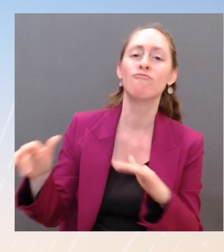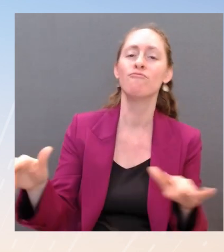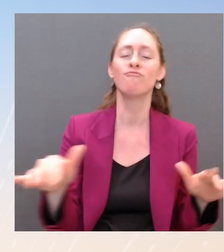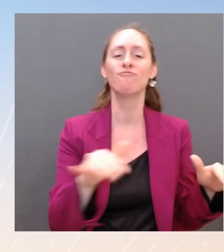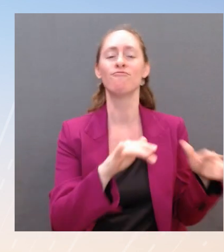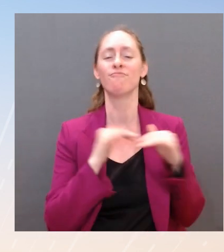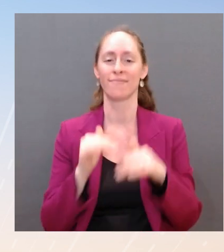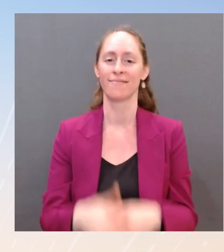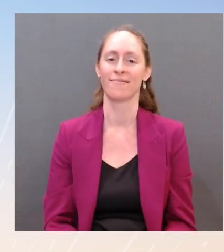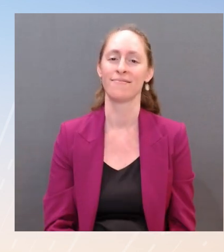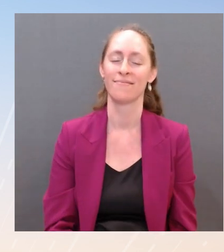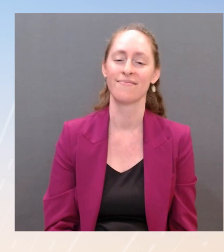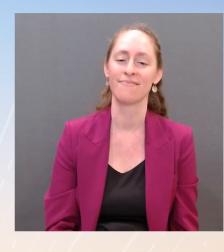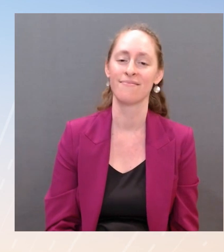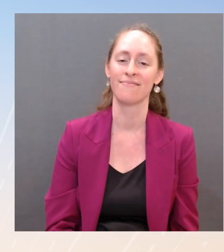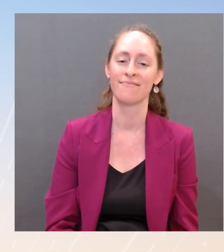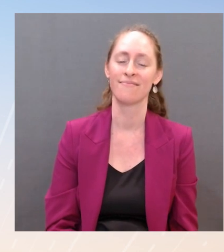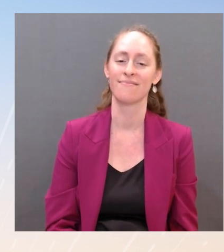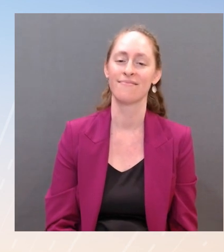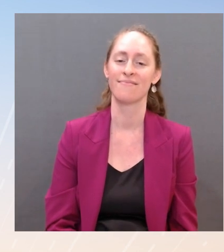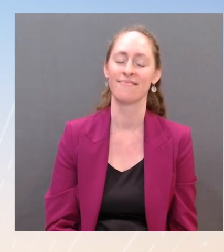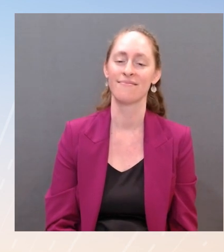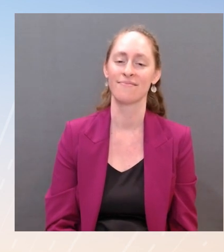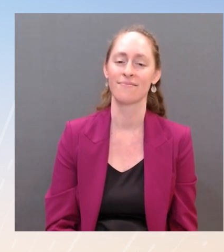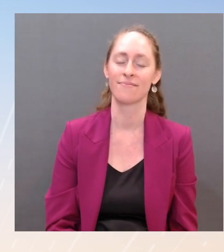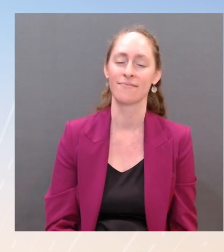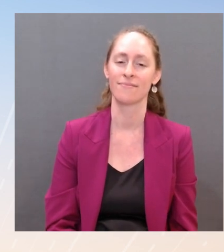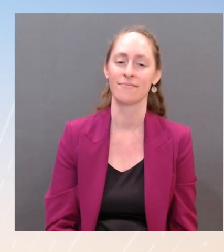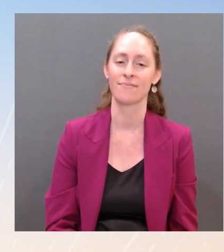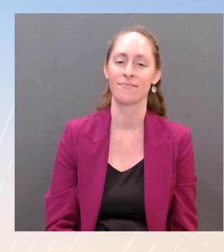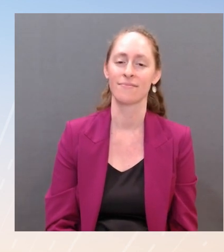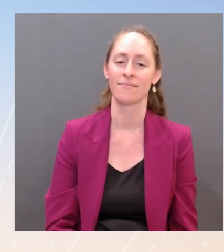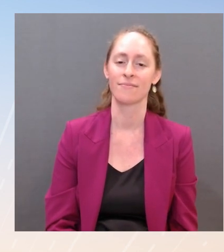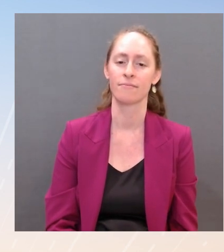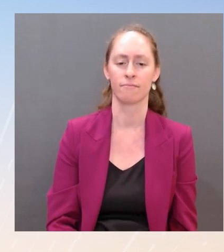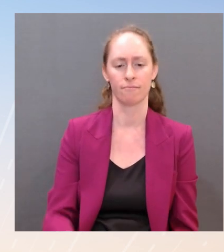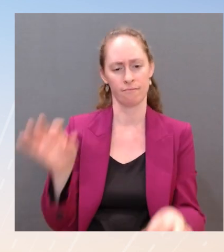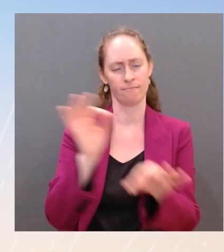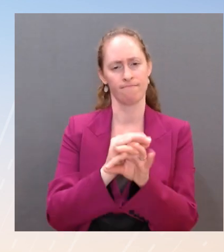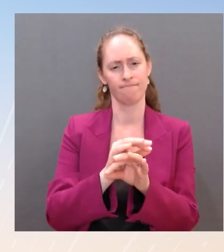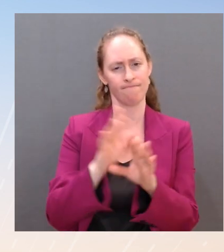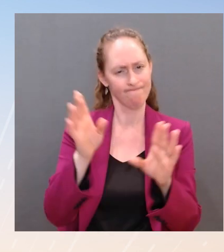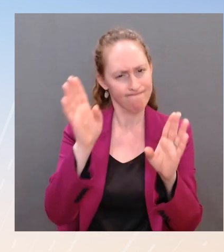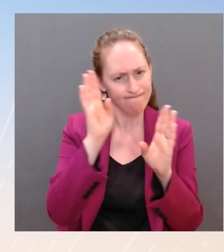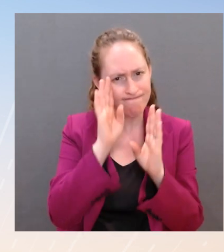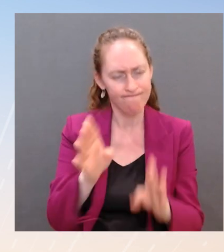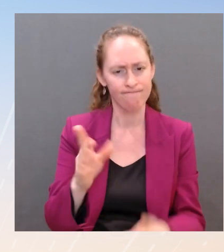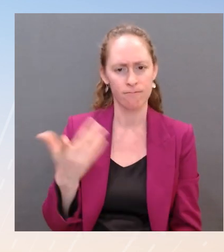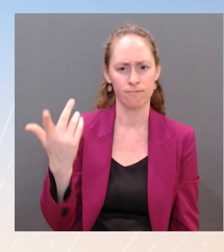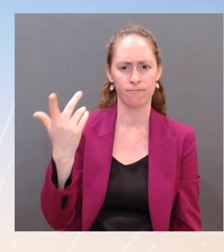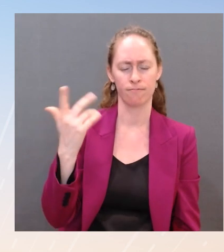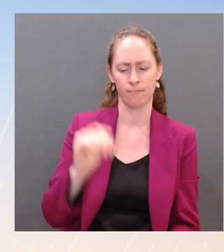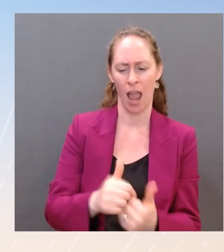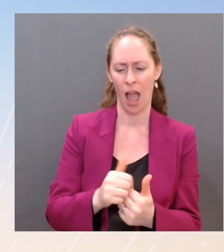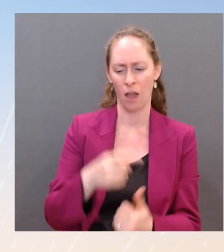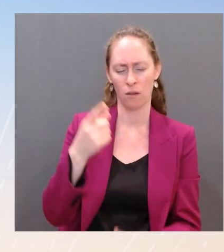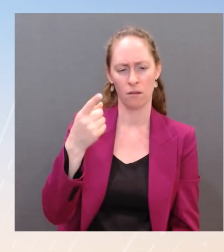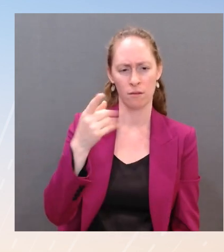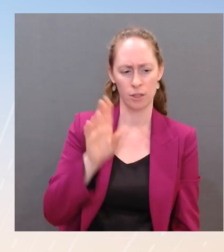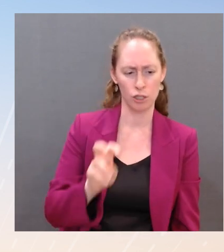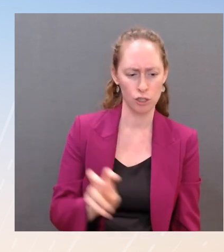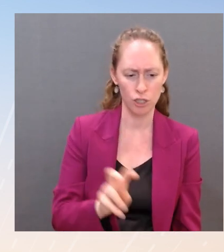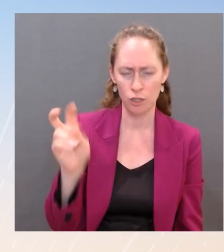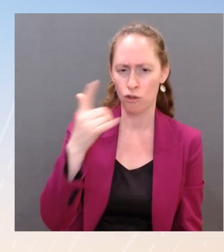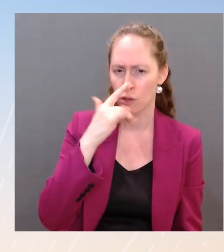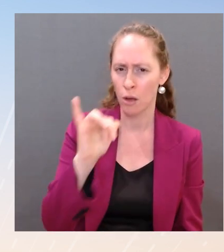just by talking about your own journeys can help. It sets the example that it's a topic that can and should be discussed